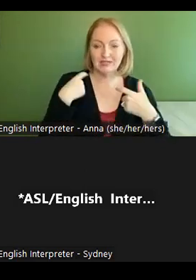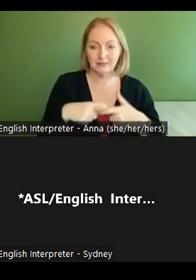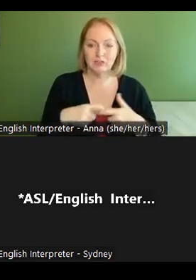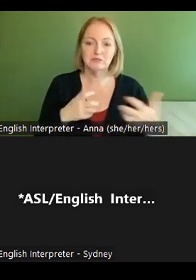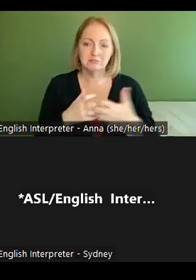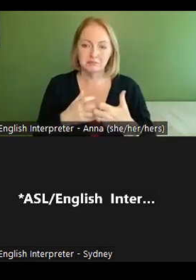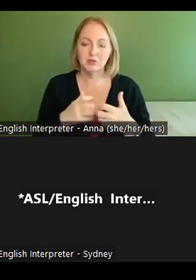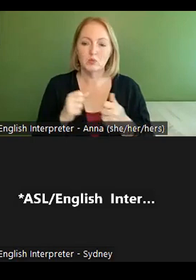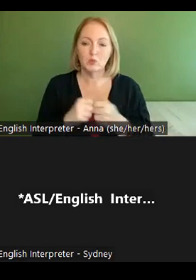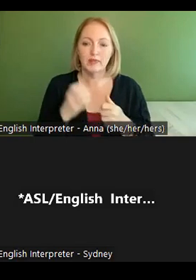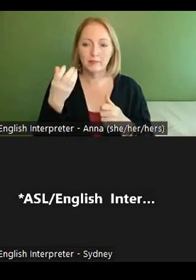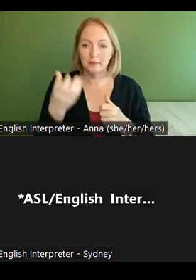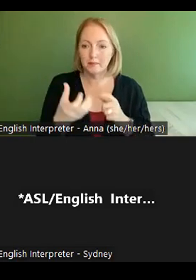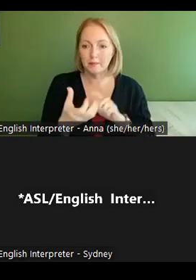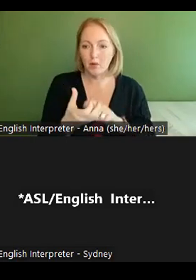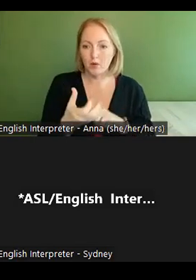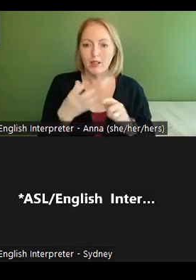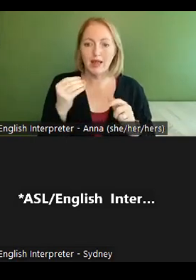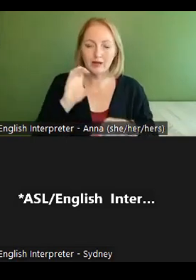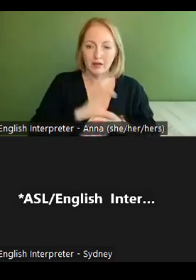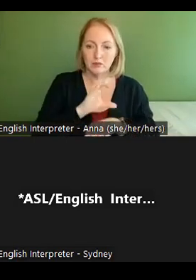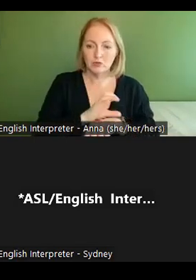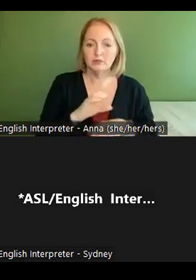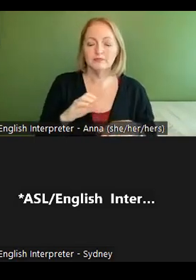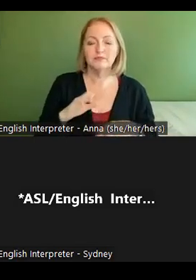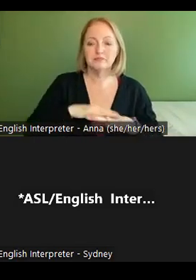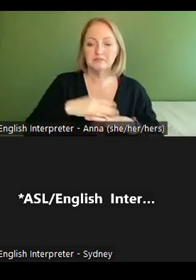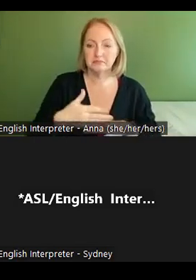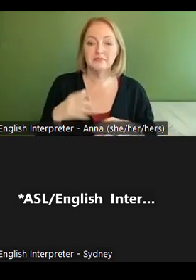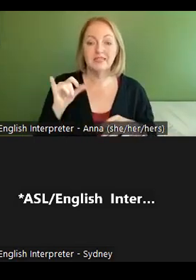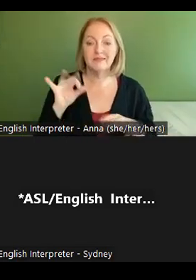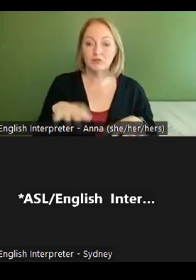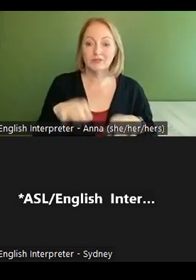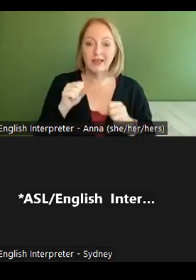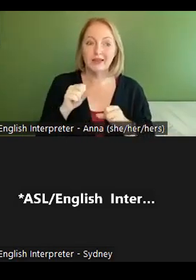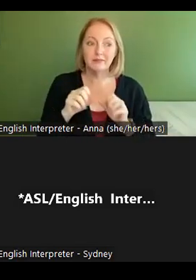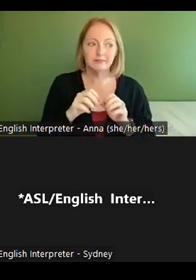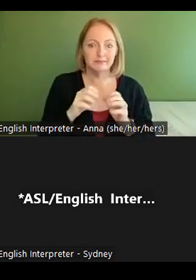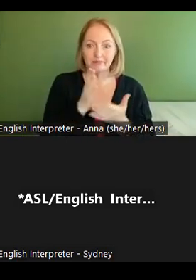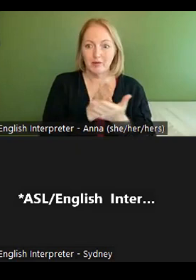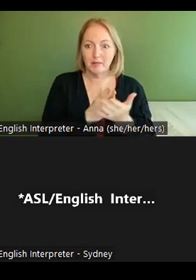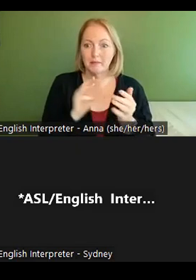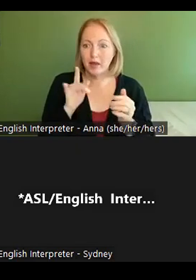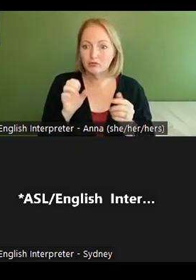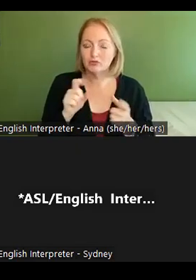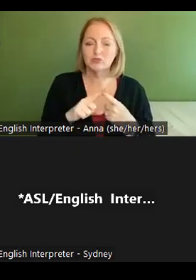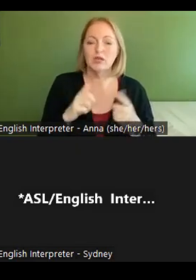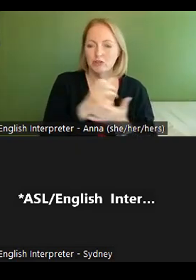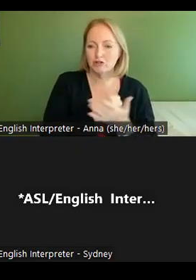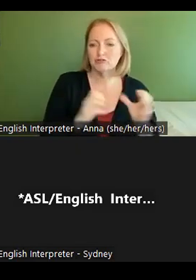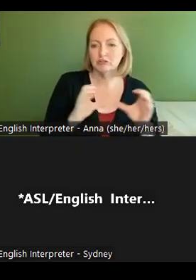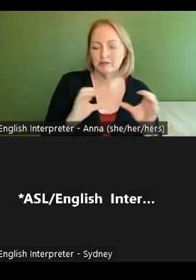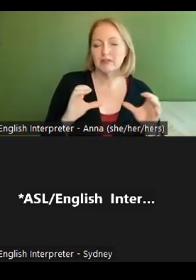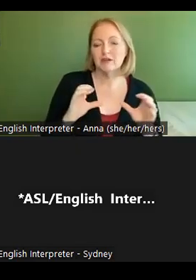with both mobile devices and computers. Participants who take the module can earn professional development hours and a certificate of professional development